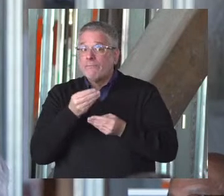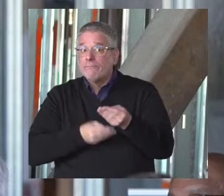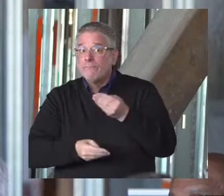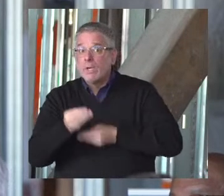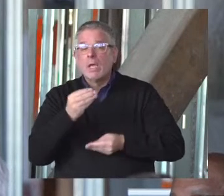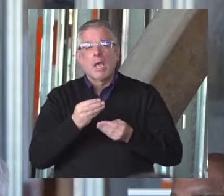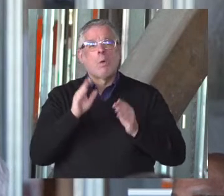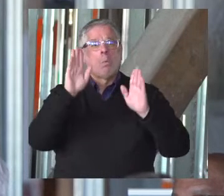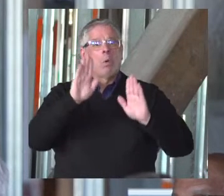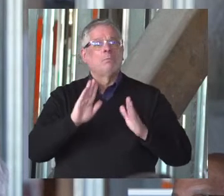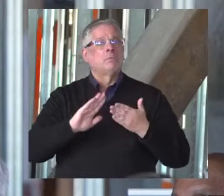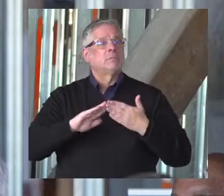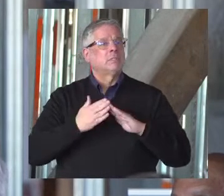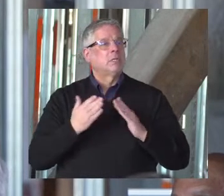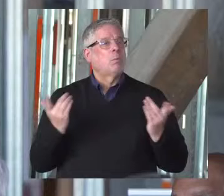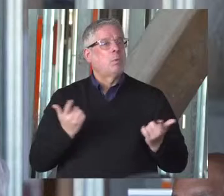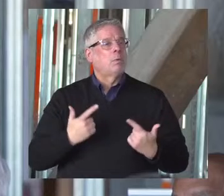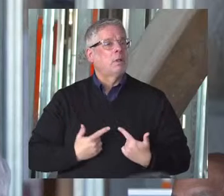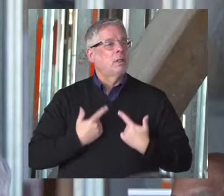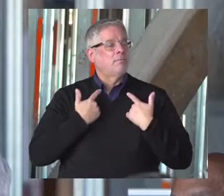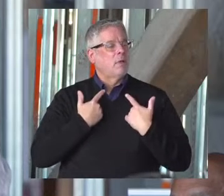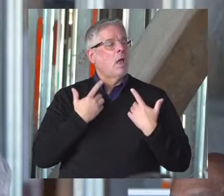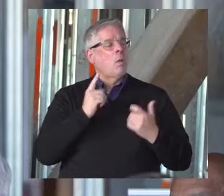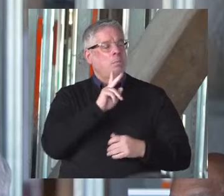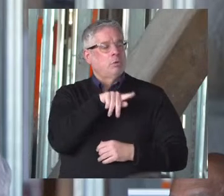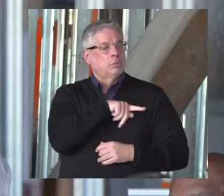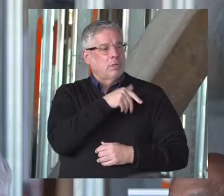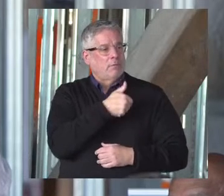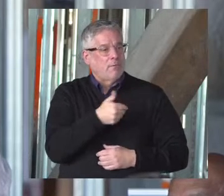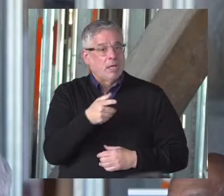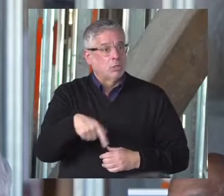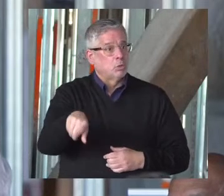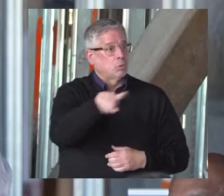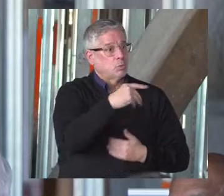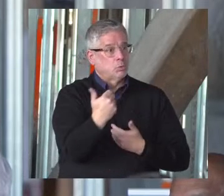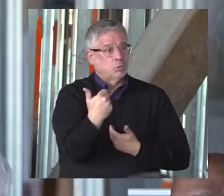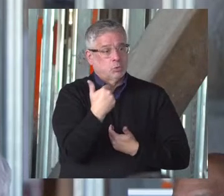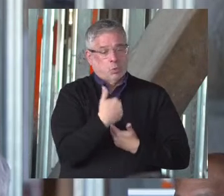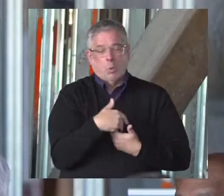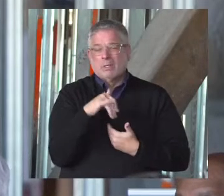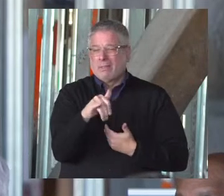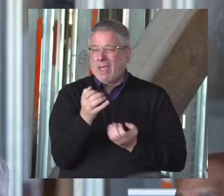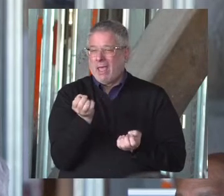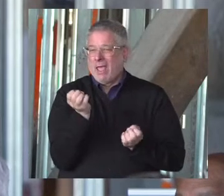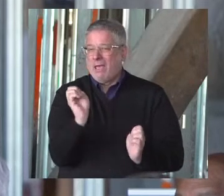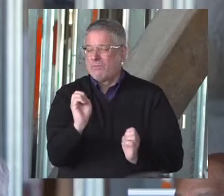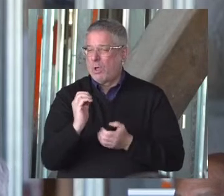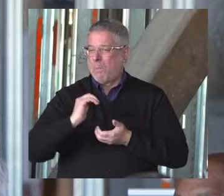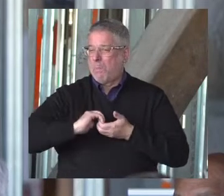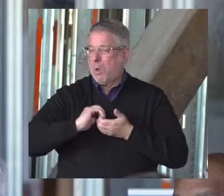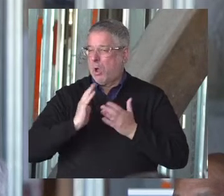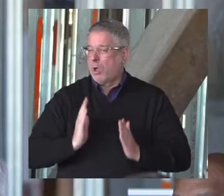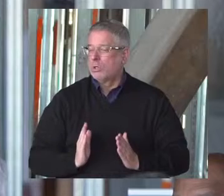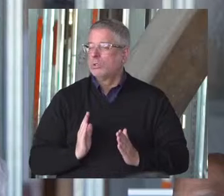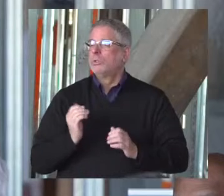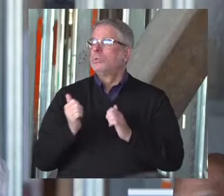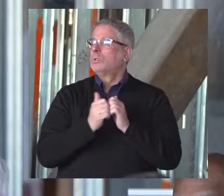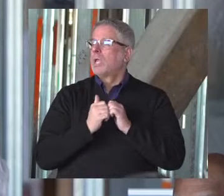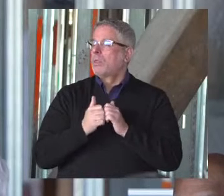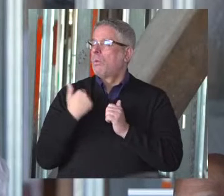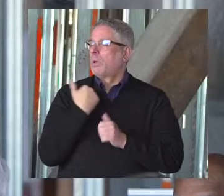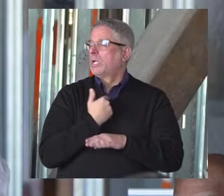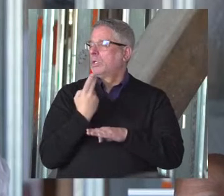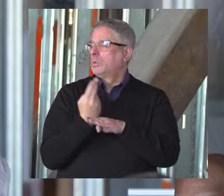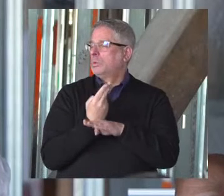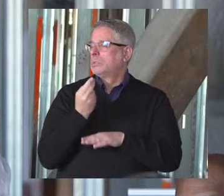city where we live. So as I close, I want to personally invite all of you to join us in this endeavor as partners. Together, we can use the Quantum